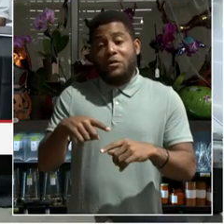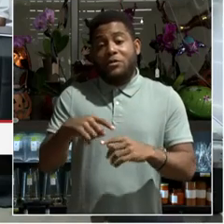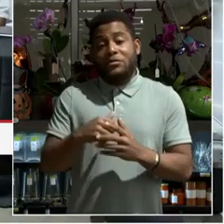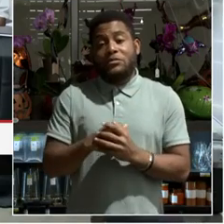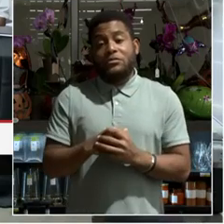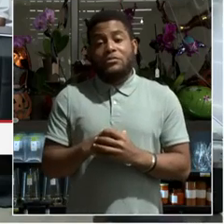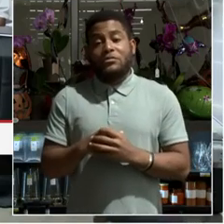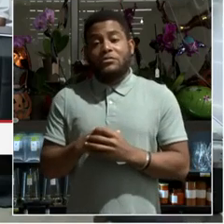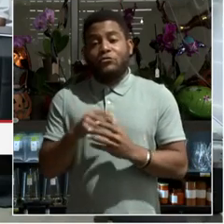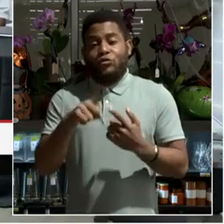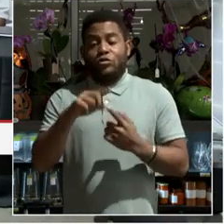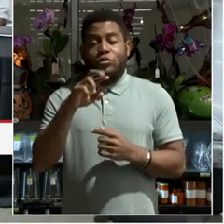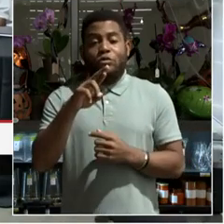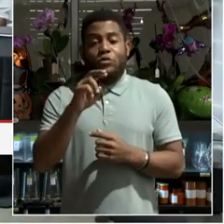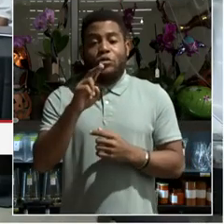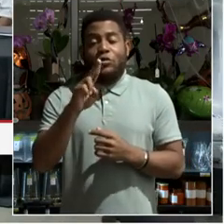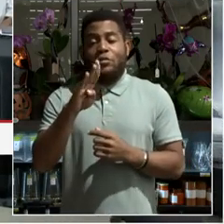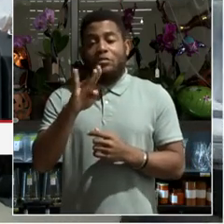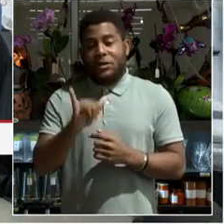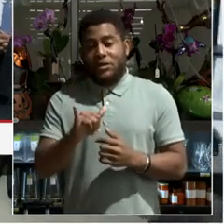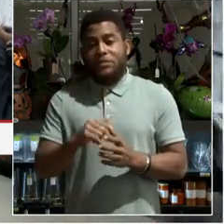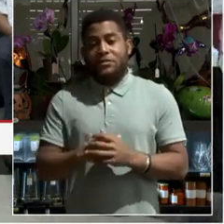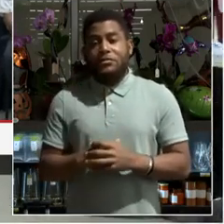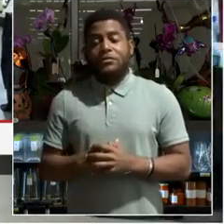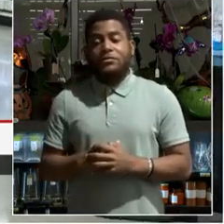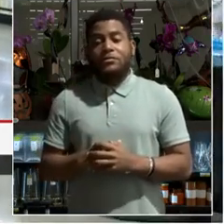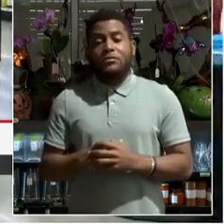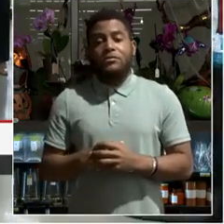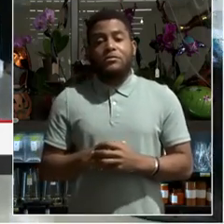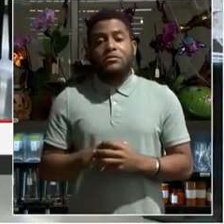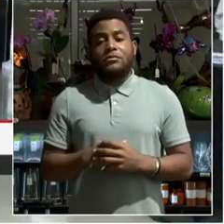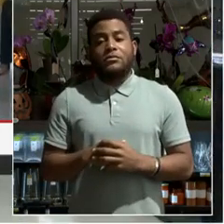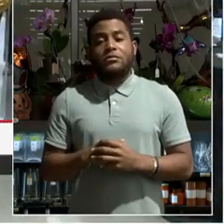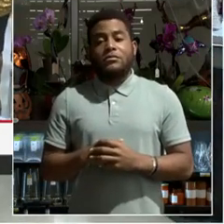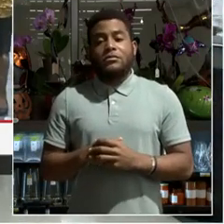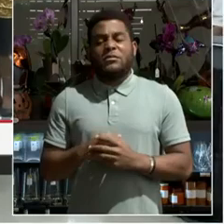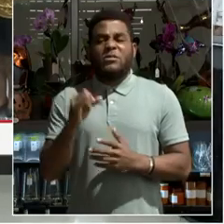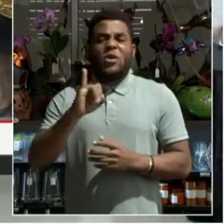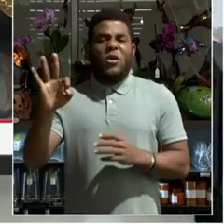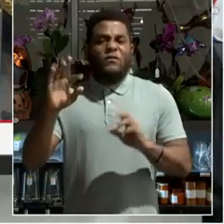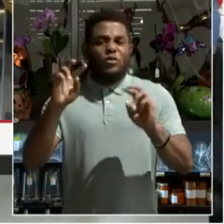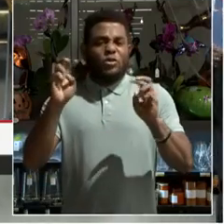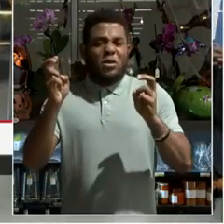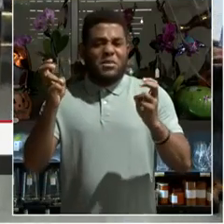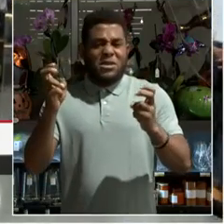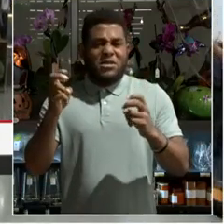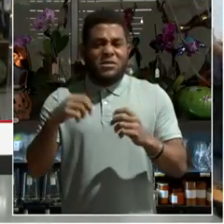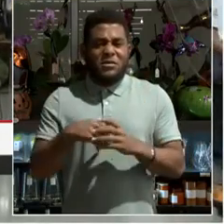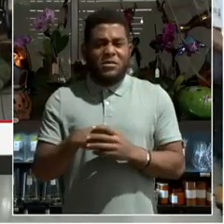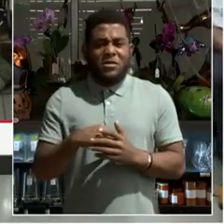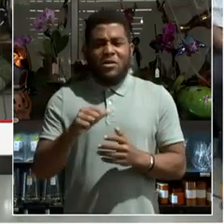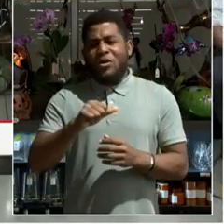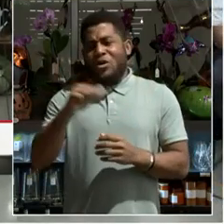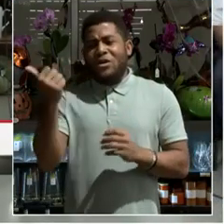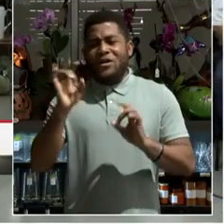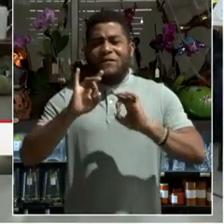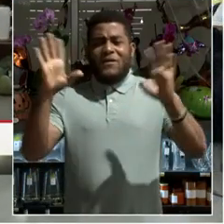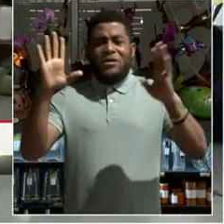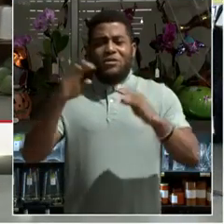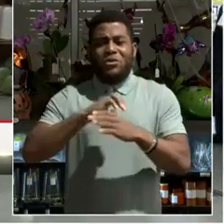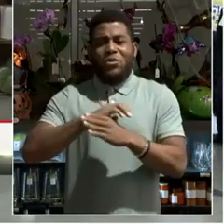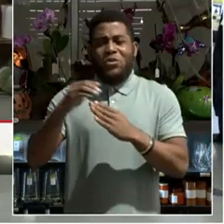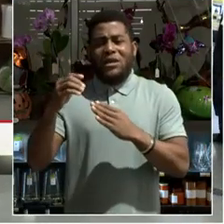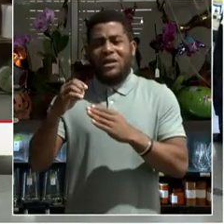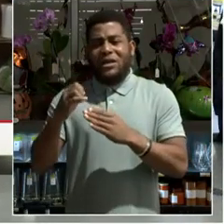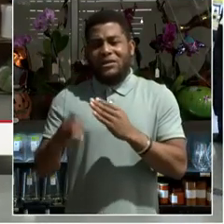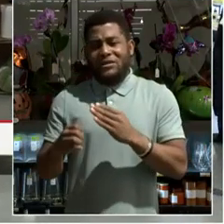Yes. I have another, this is an off-topic comment, but it seems like we've said so many times it was another violent weekend in the district. We were looking at the